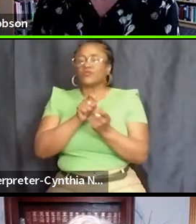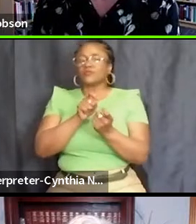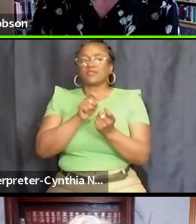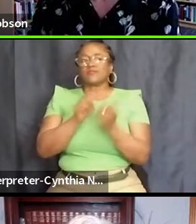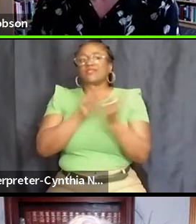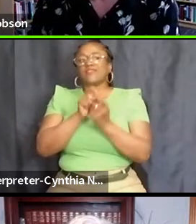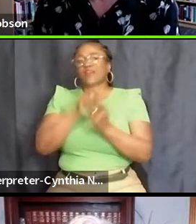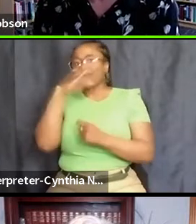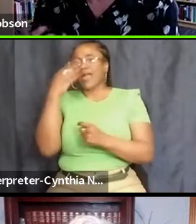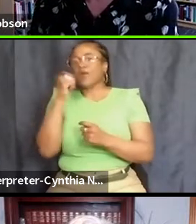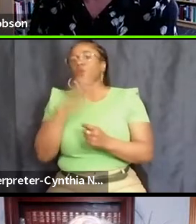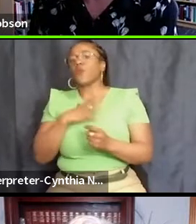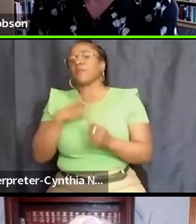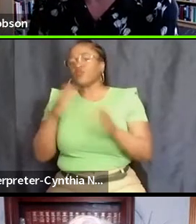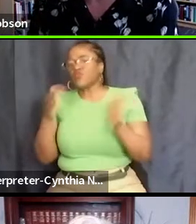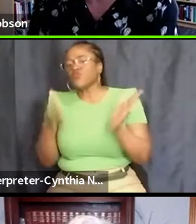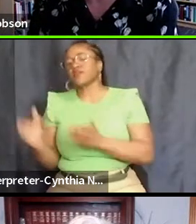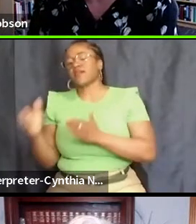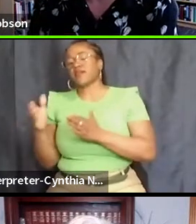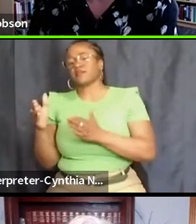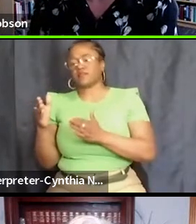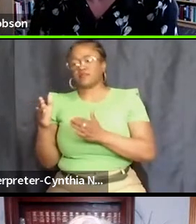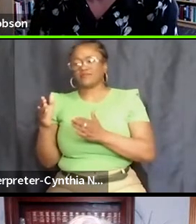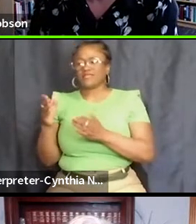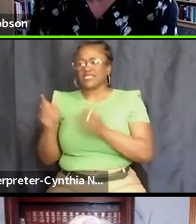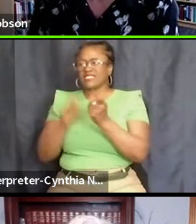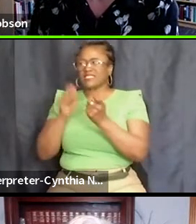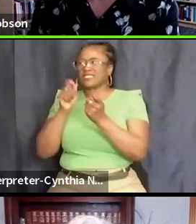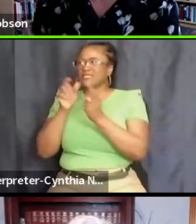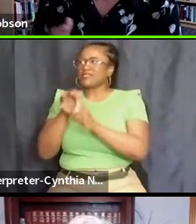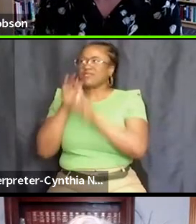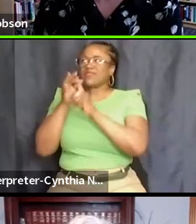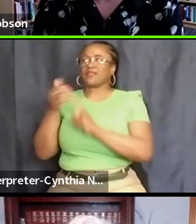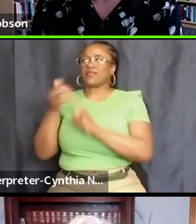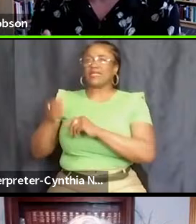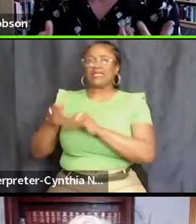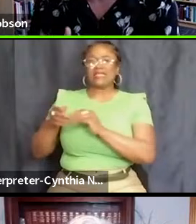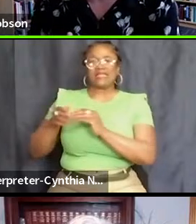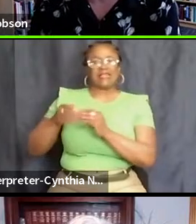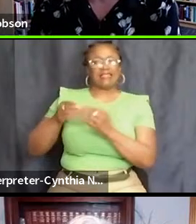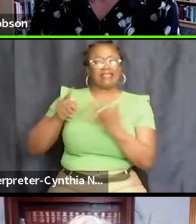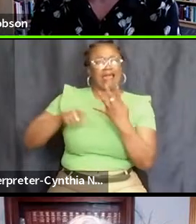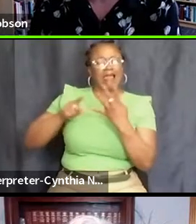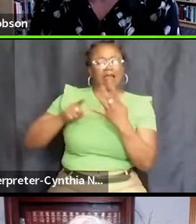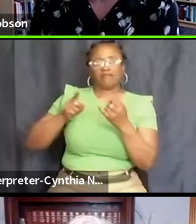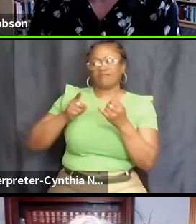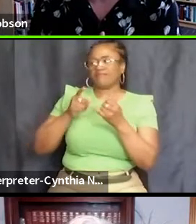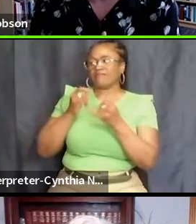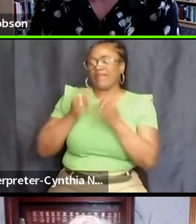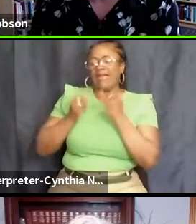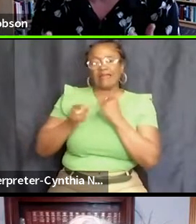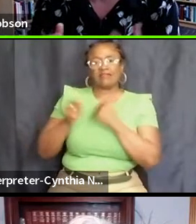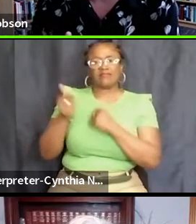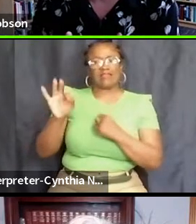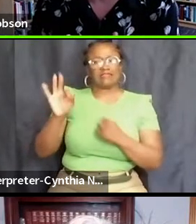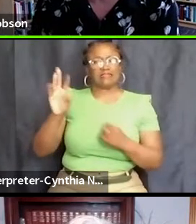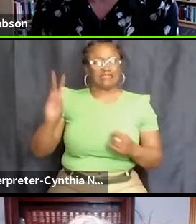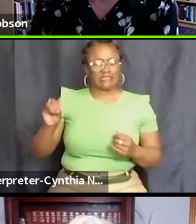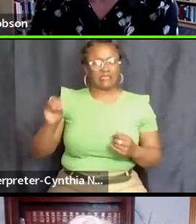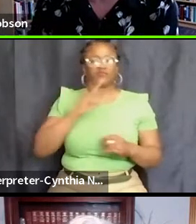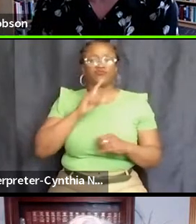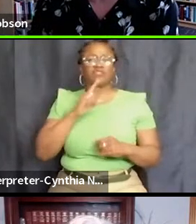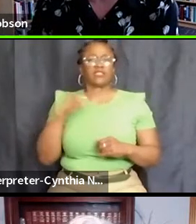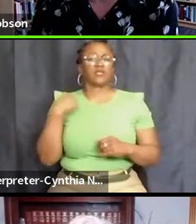organizing, especially by the late 60s. And equally, in combination with that, we really put our focus on